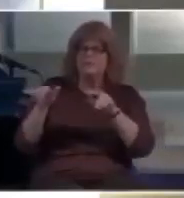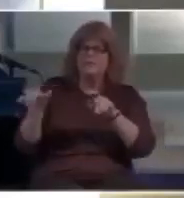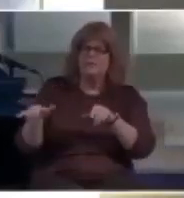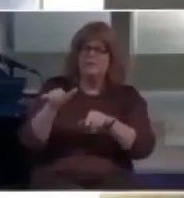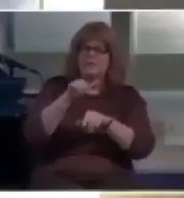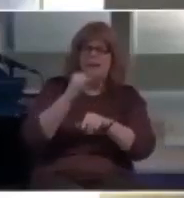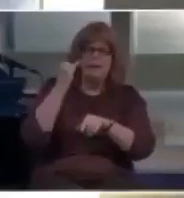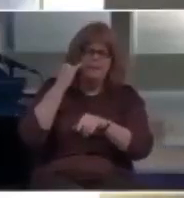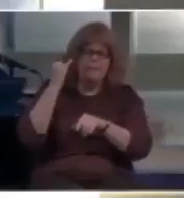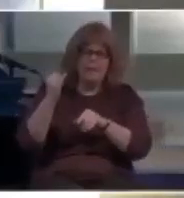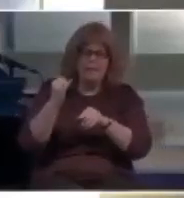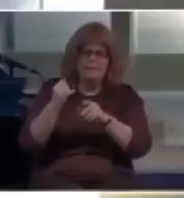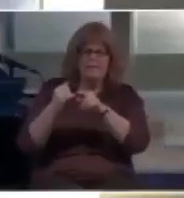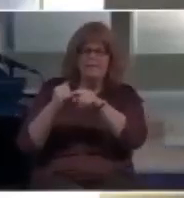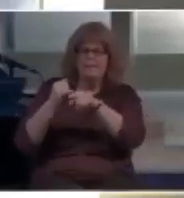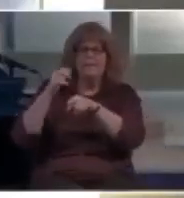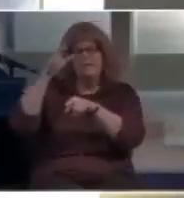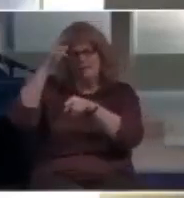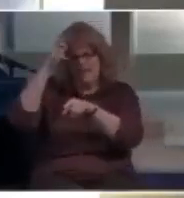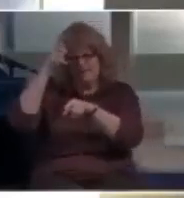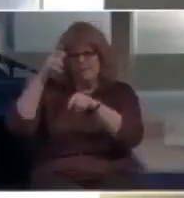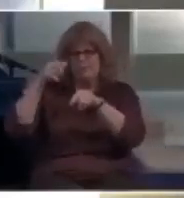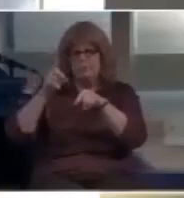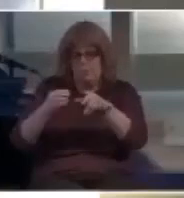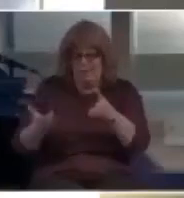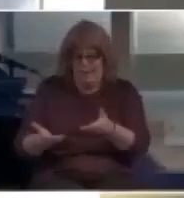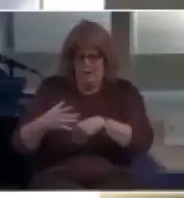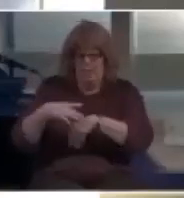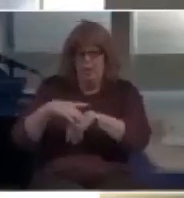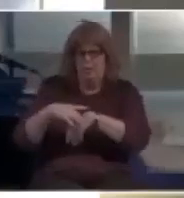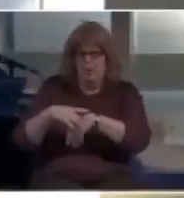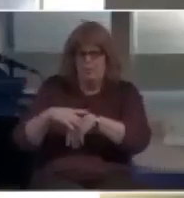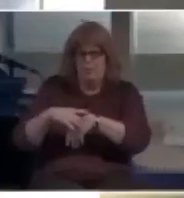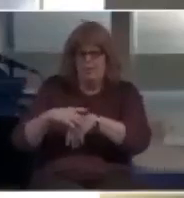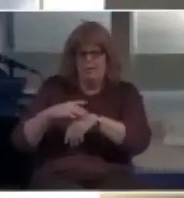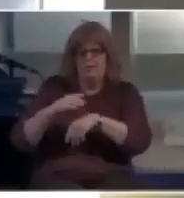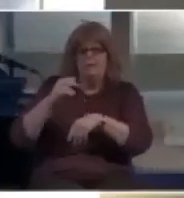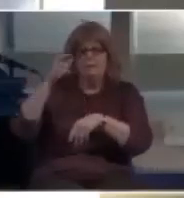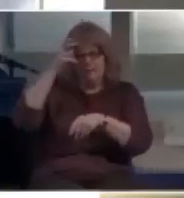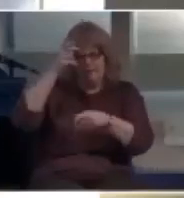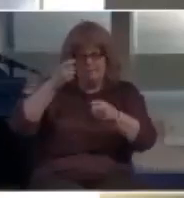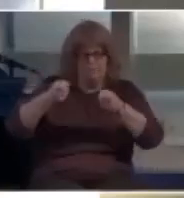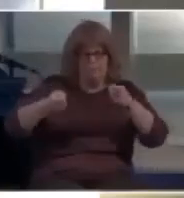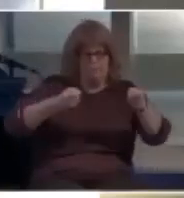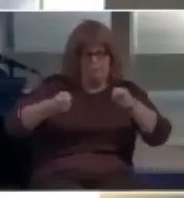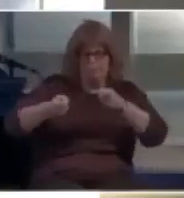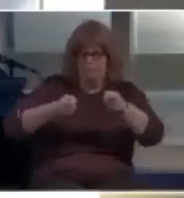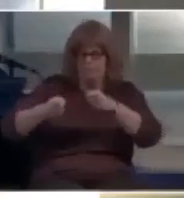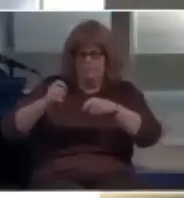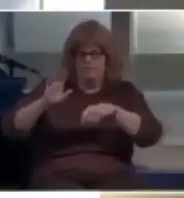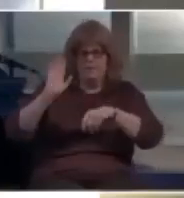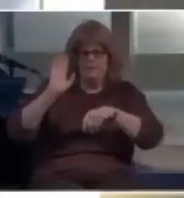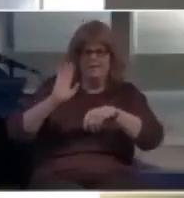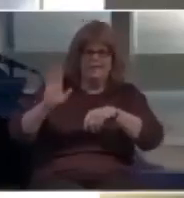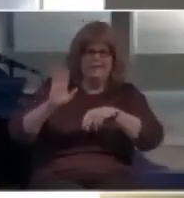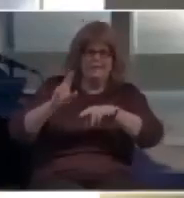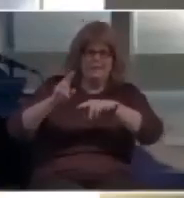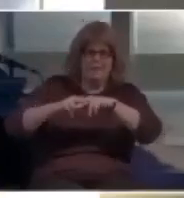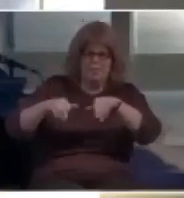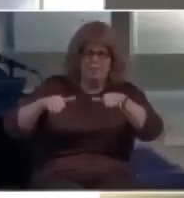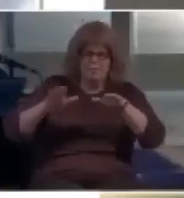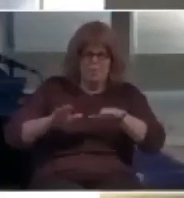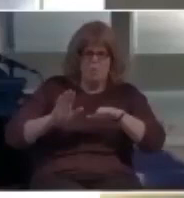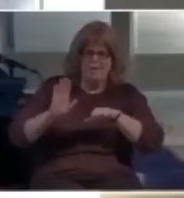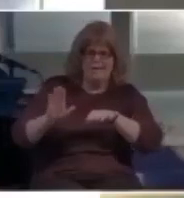have Satan's regent on earth exercising his dominion, his throne, his